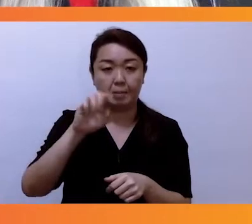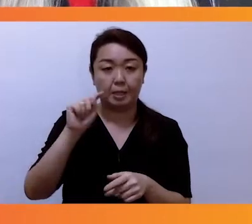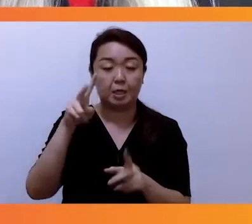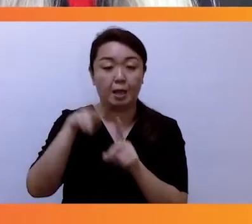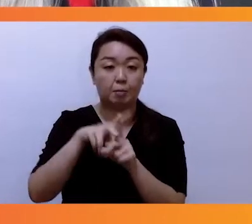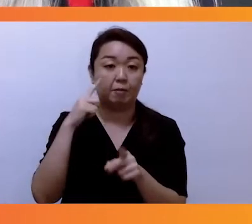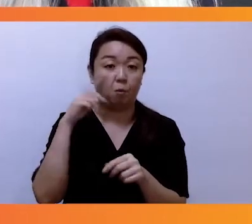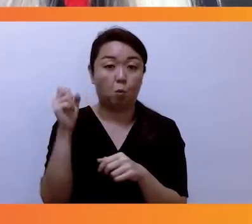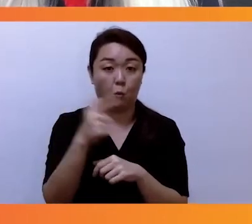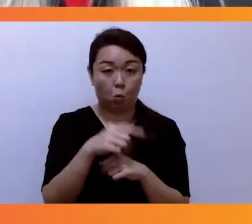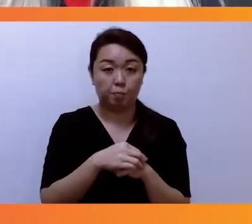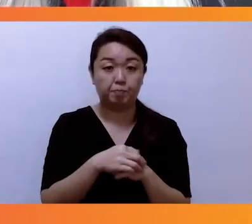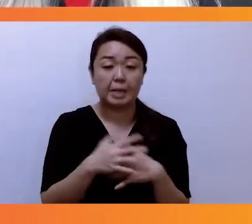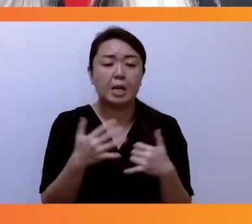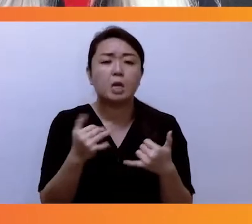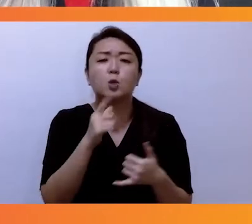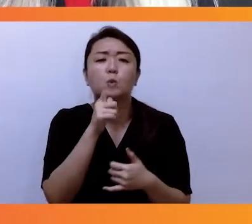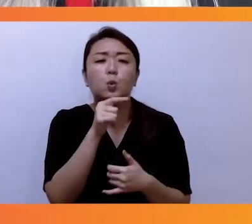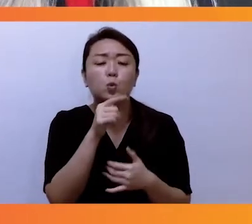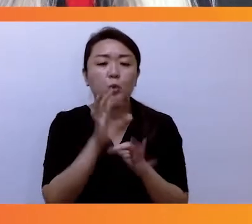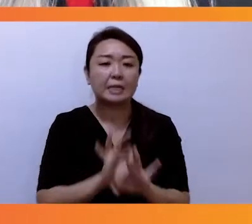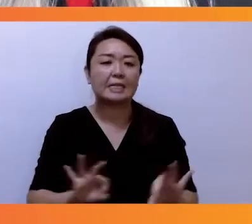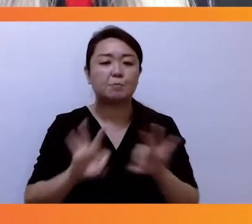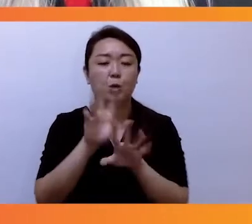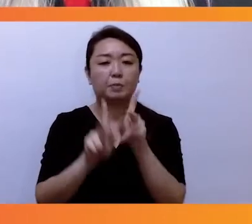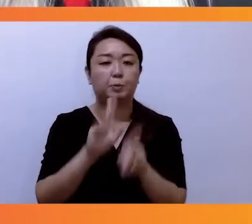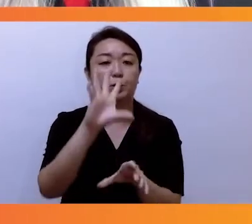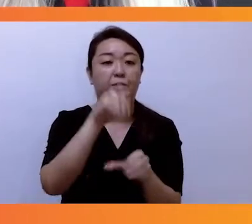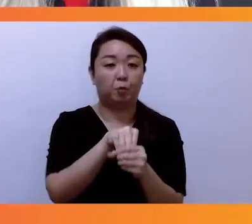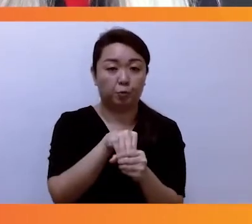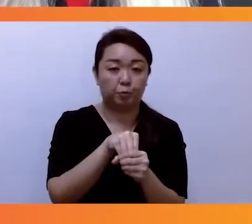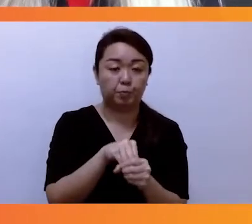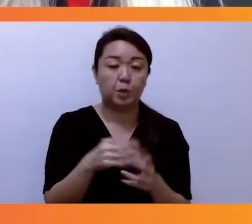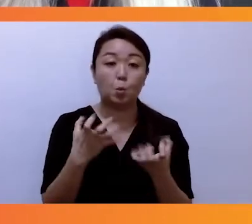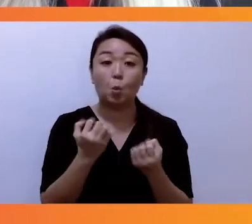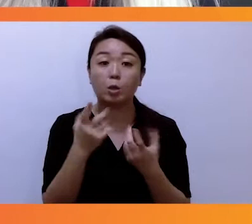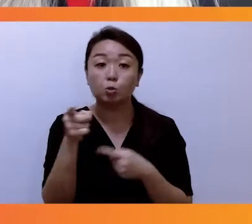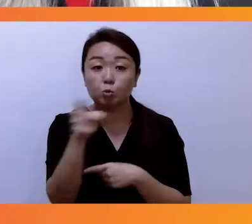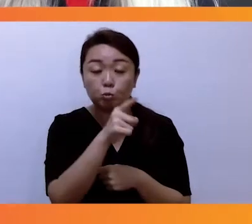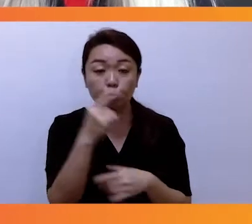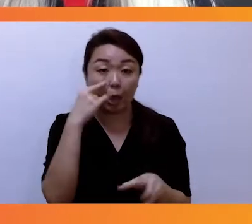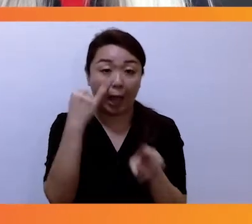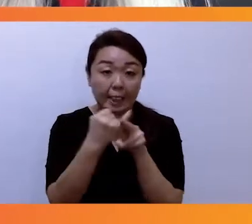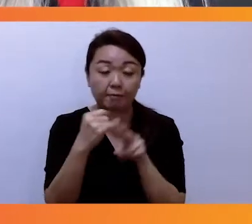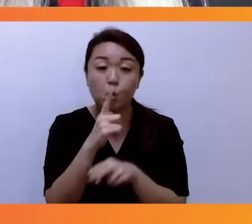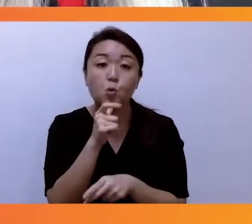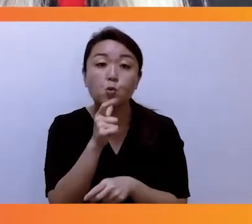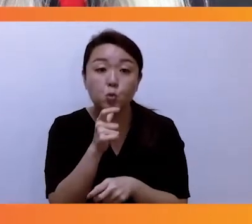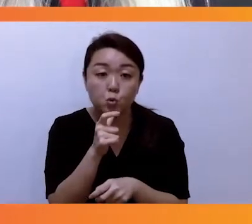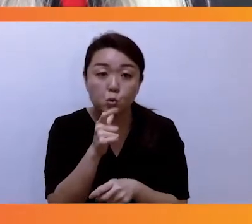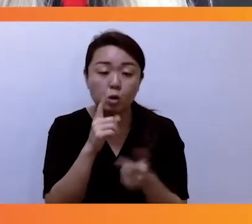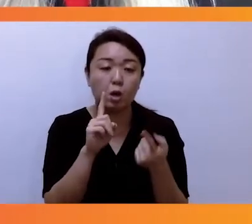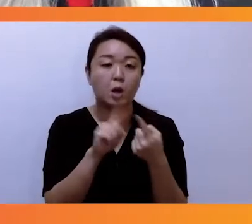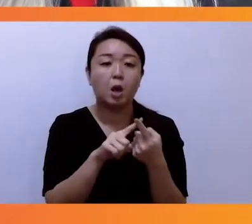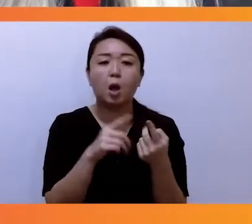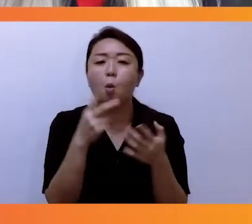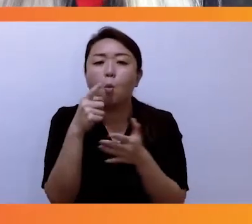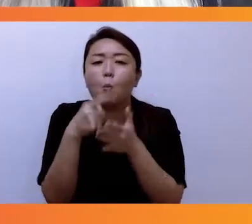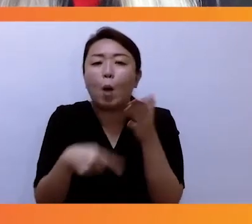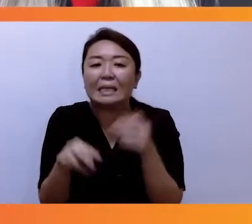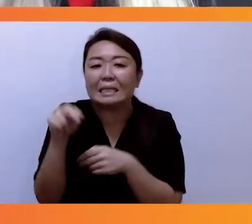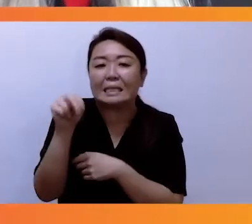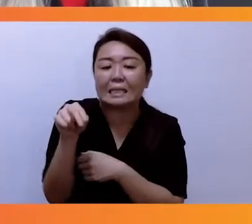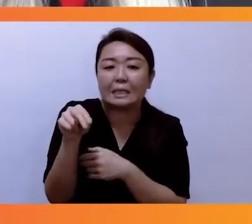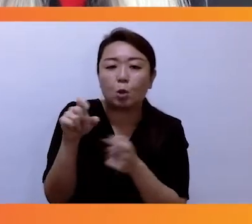sports. So who are our key stakeholders? We need to identify who they are. We need to